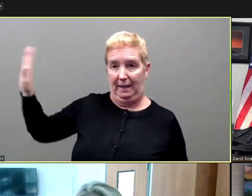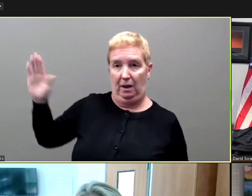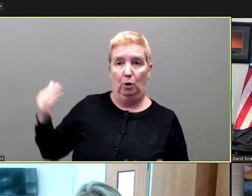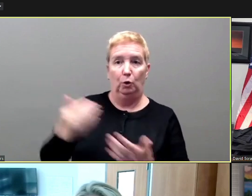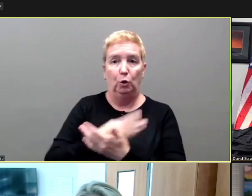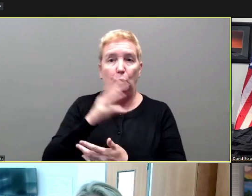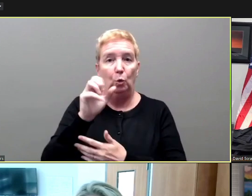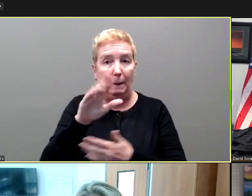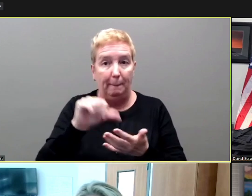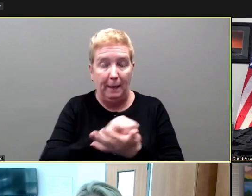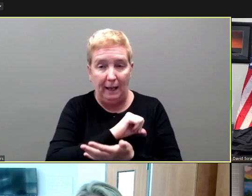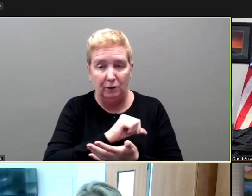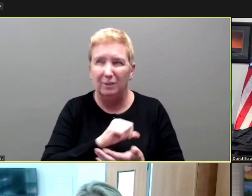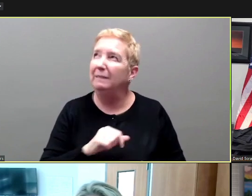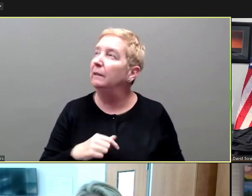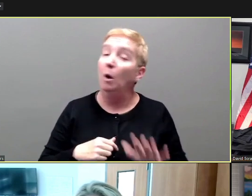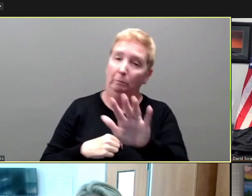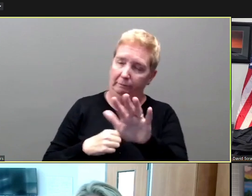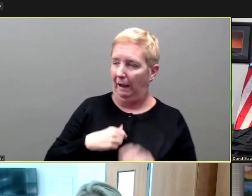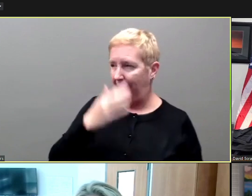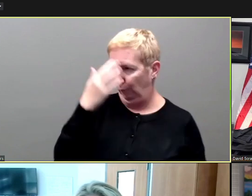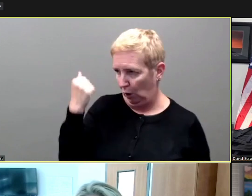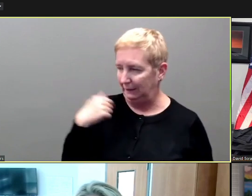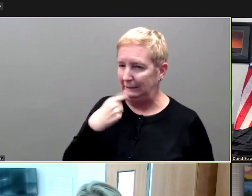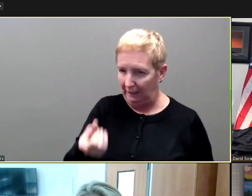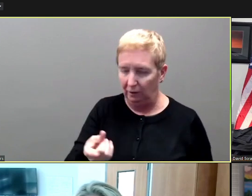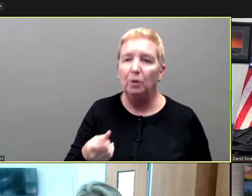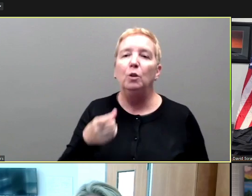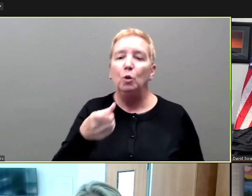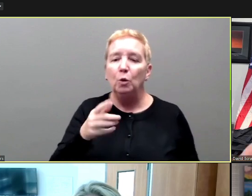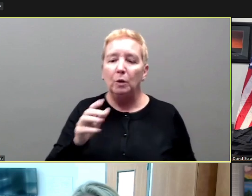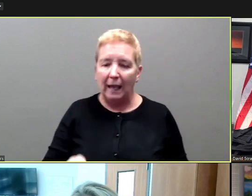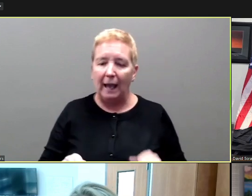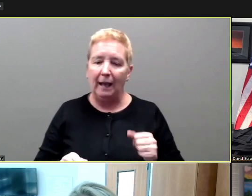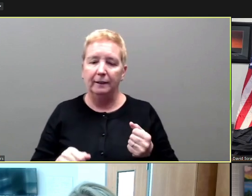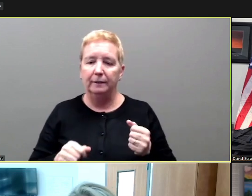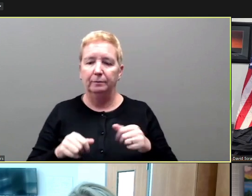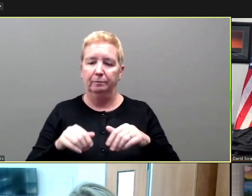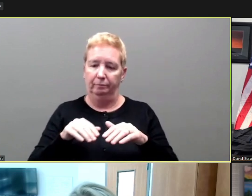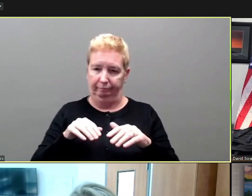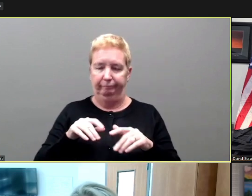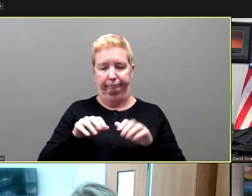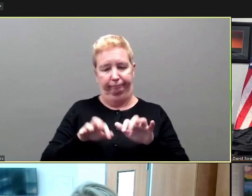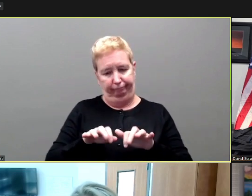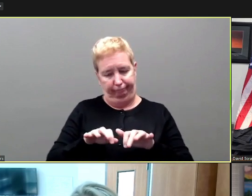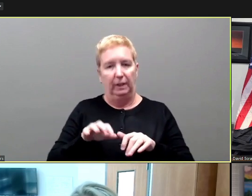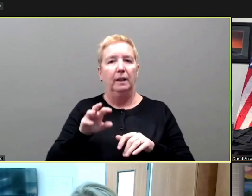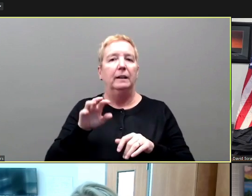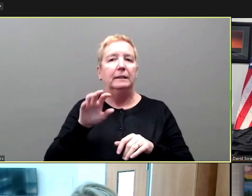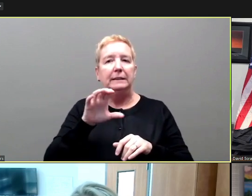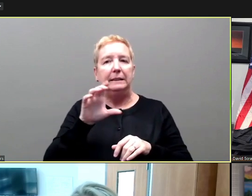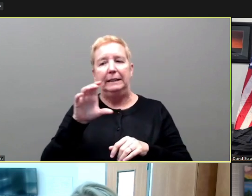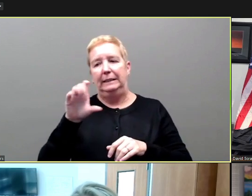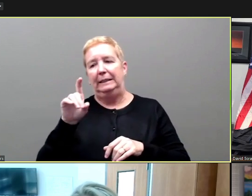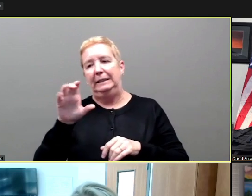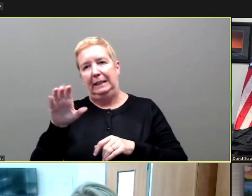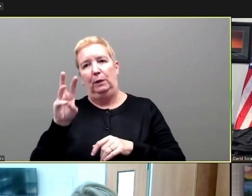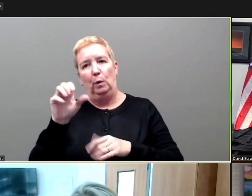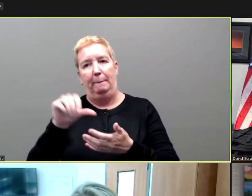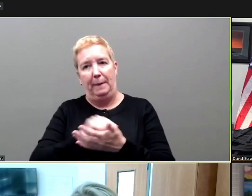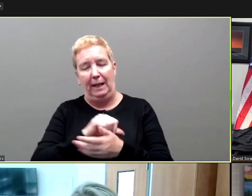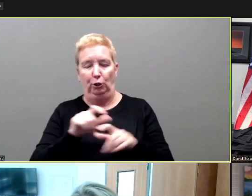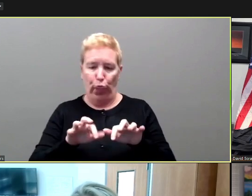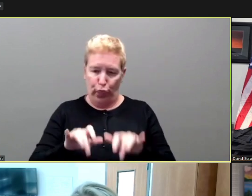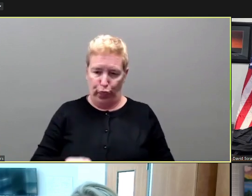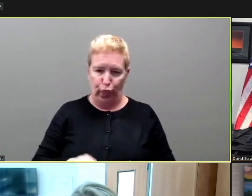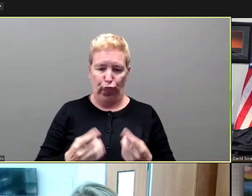site where you can, I forgot to mention this, but you can just go in and they'll ask you a bunch of questions and they'll tell you if you're up to date or not. It takes about 30 seconds. I